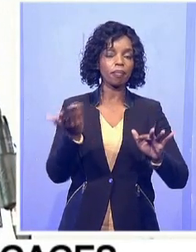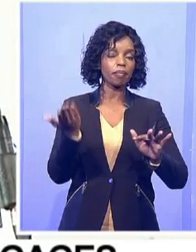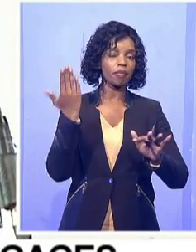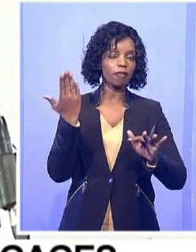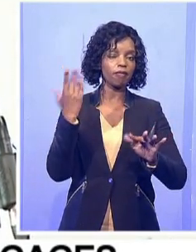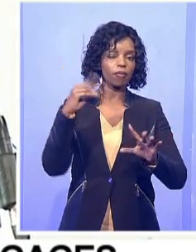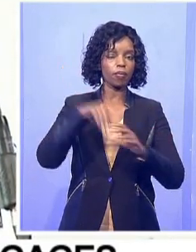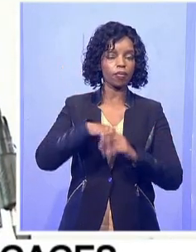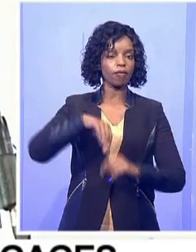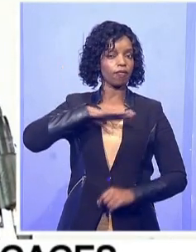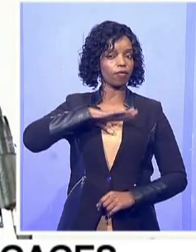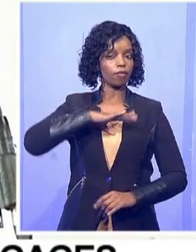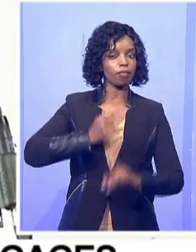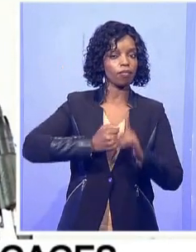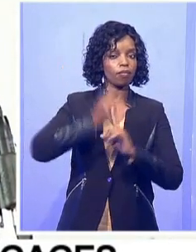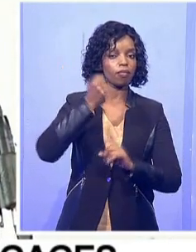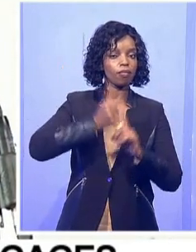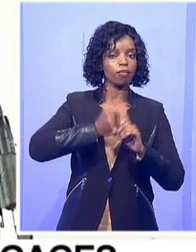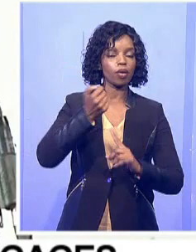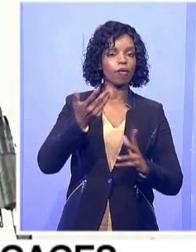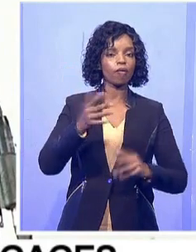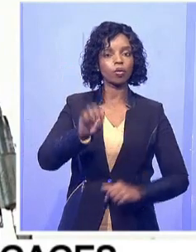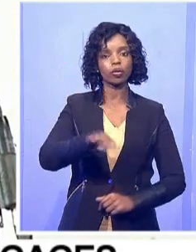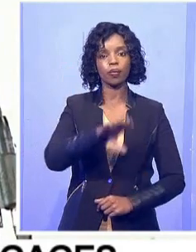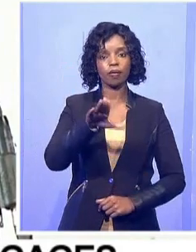This is a very good opportunity